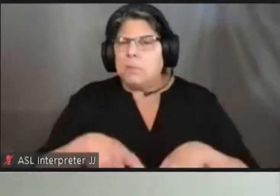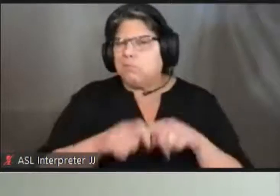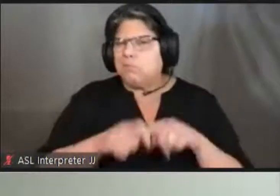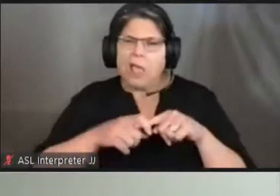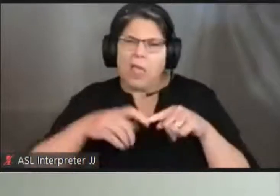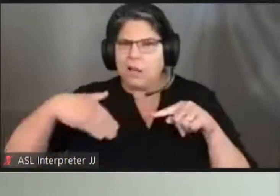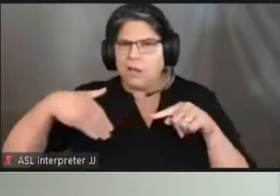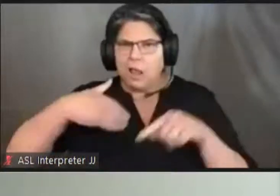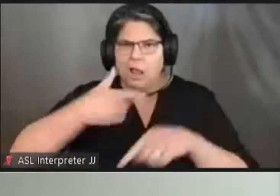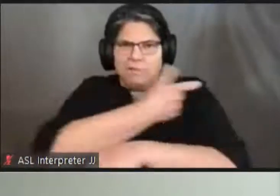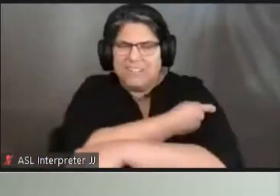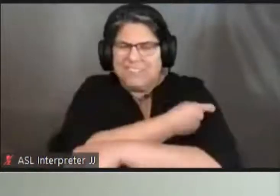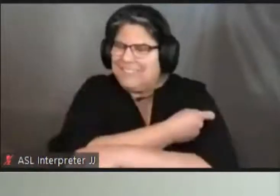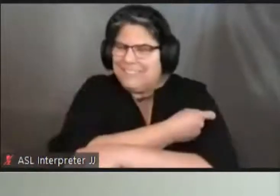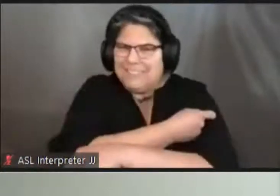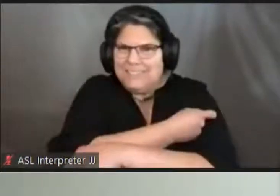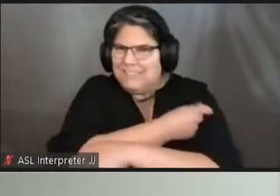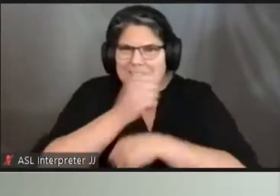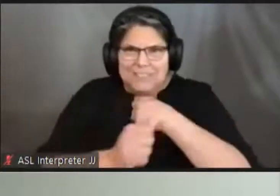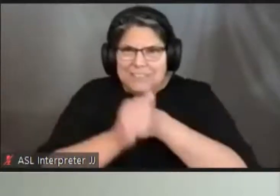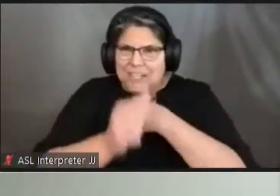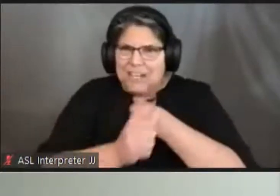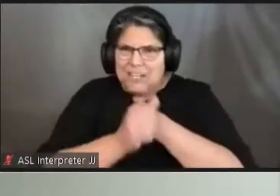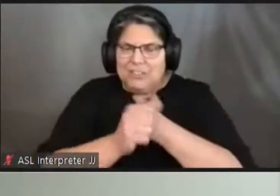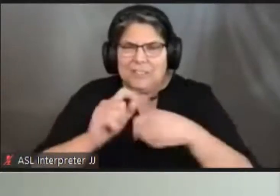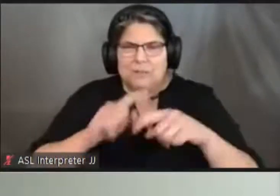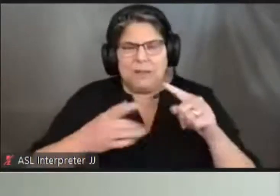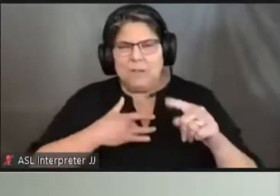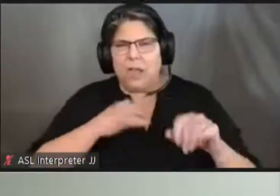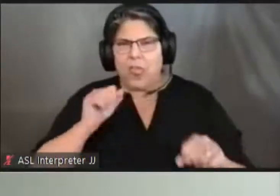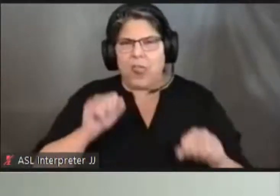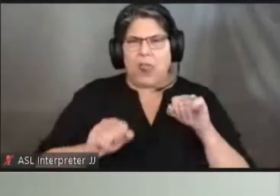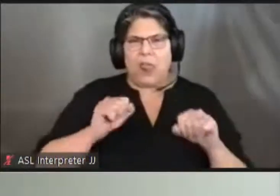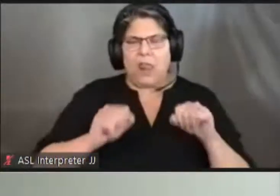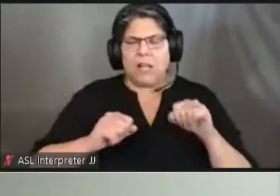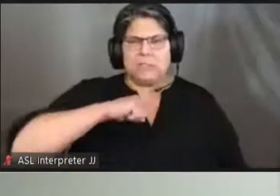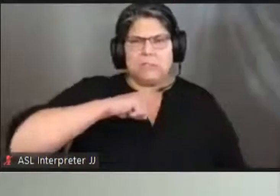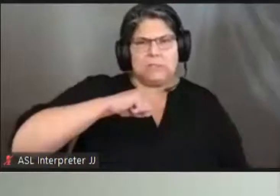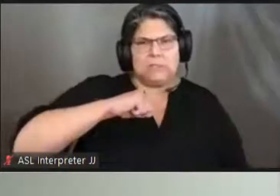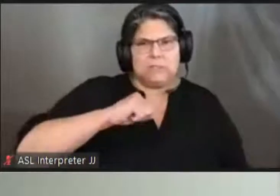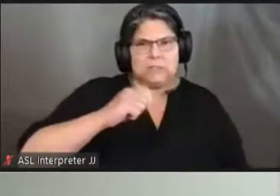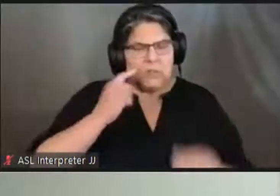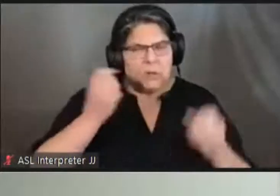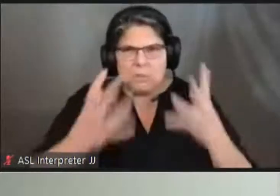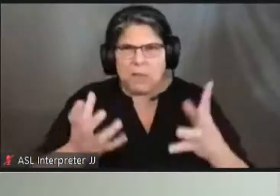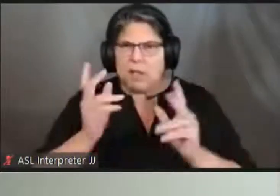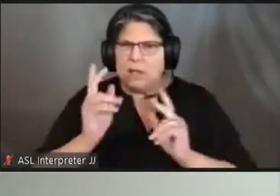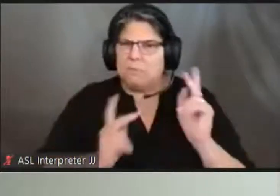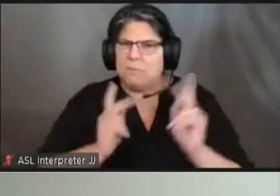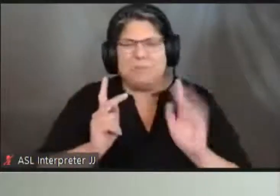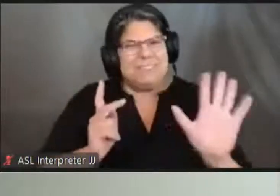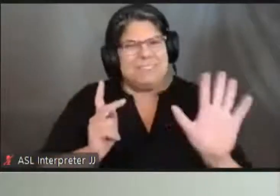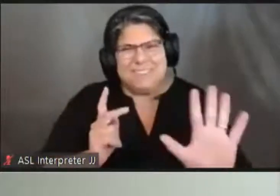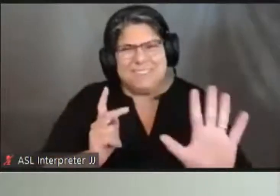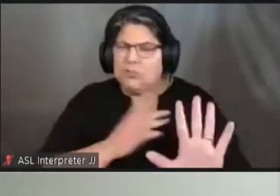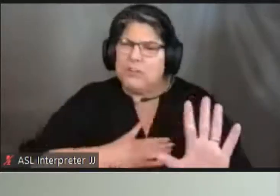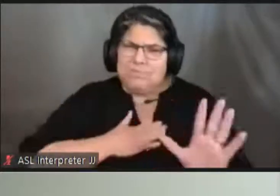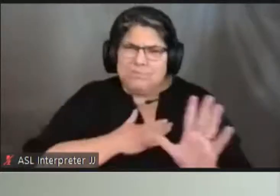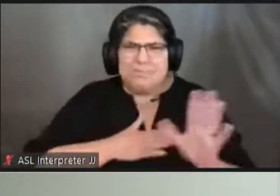vaccinations, which is a very dangerous thing, but there's hesitancy among all groups, and we really want to encourage everyone to be